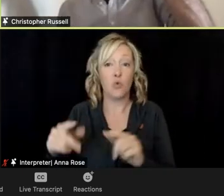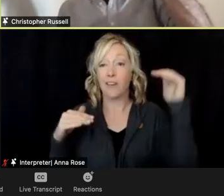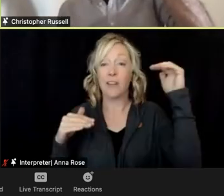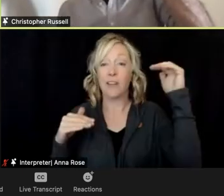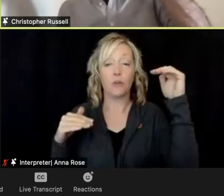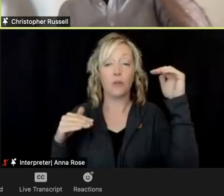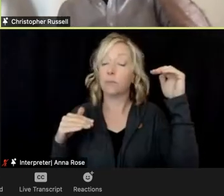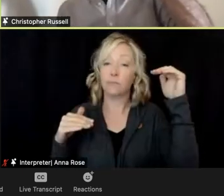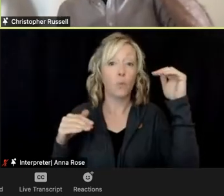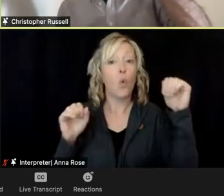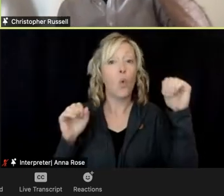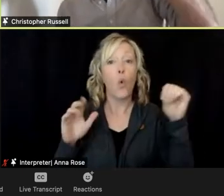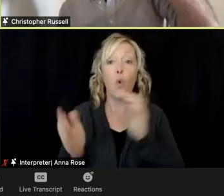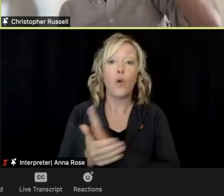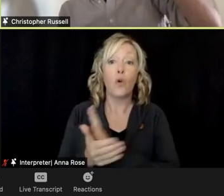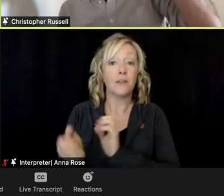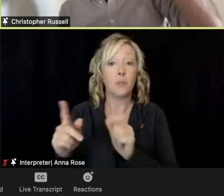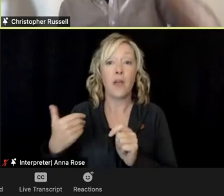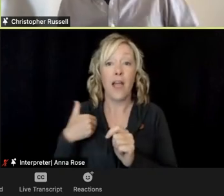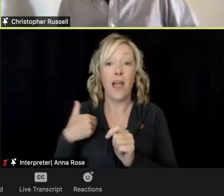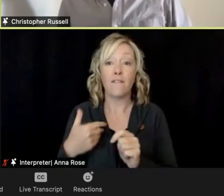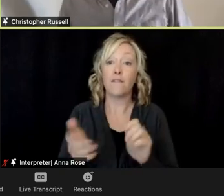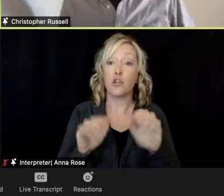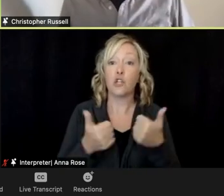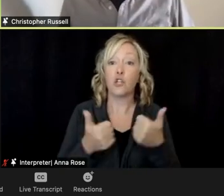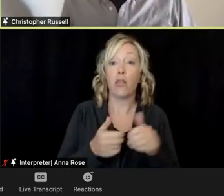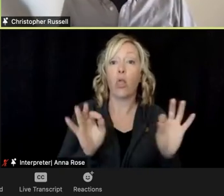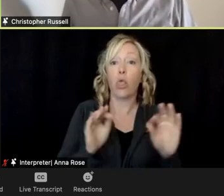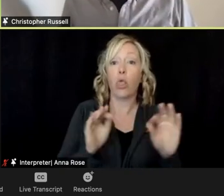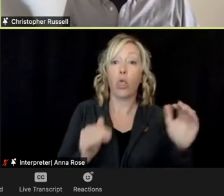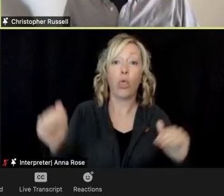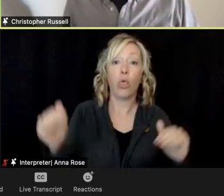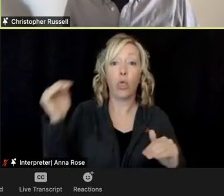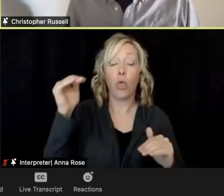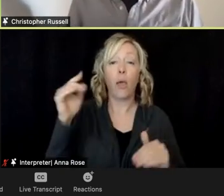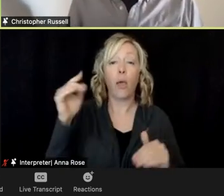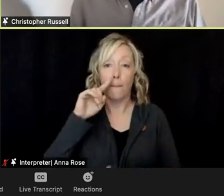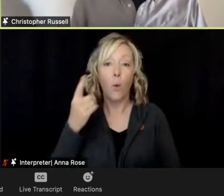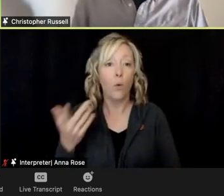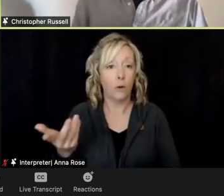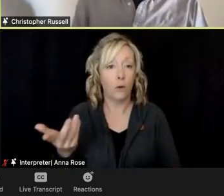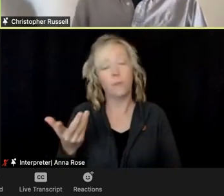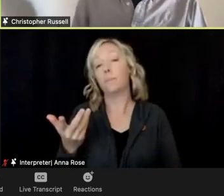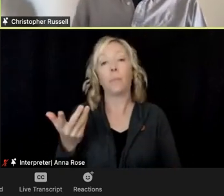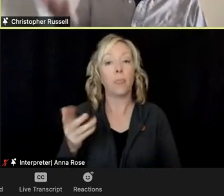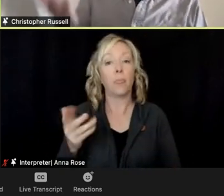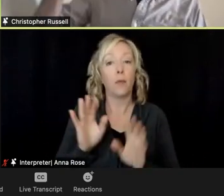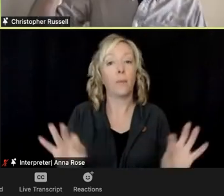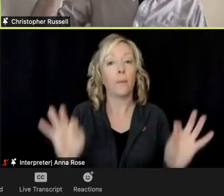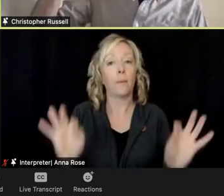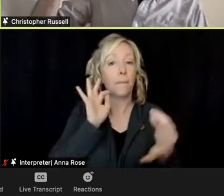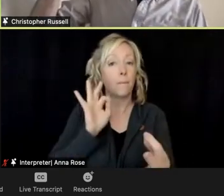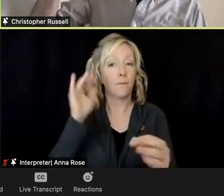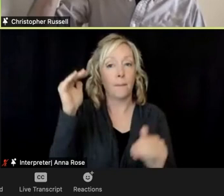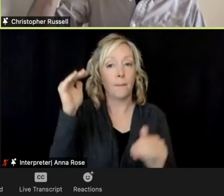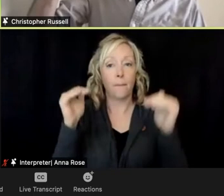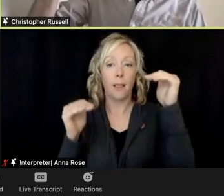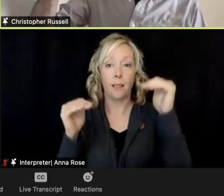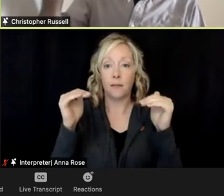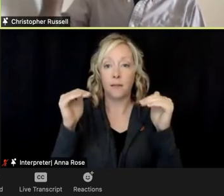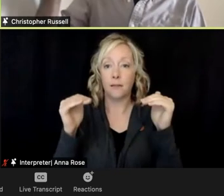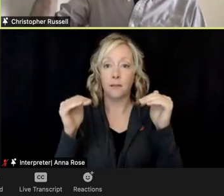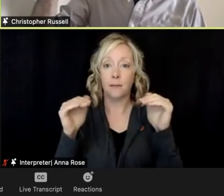and opportunities are higher than the level of challenge, then we're bored, right? So we don't want to overwhelm a student and